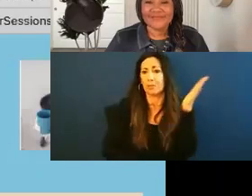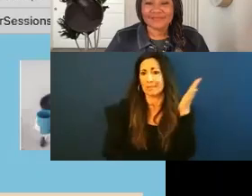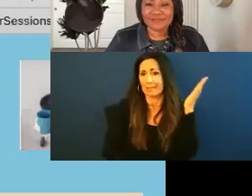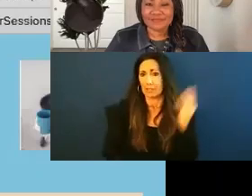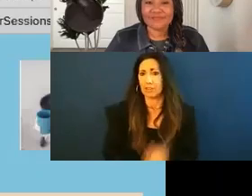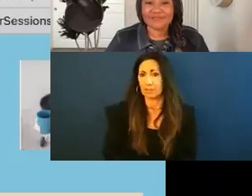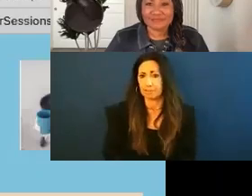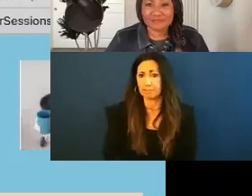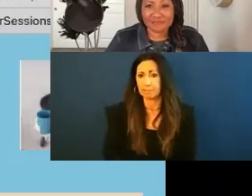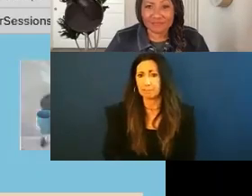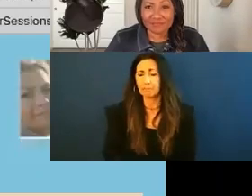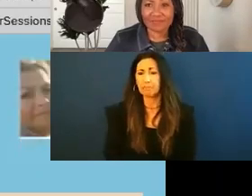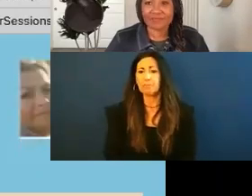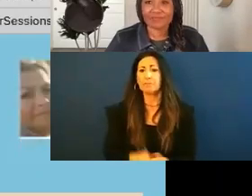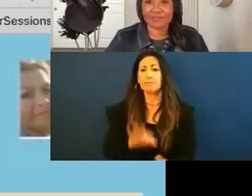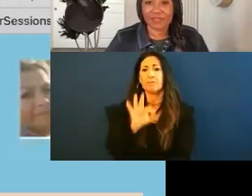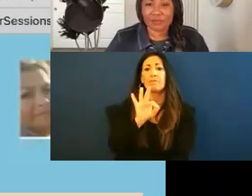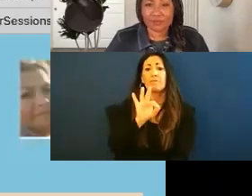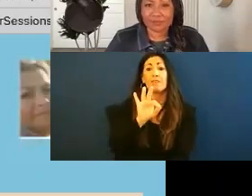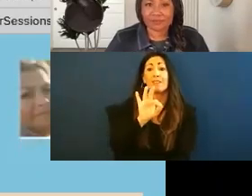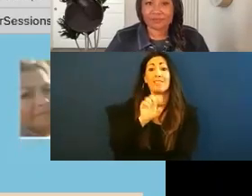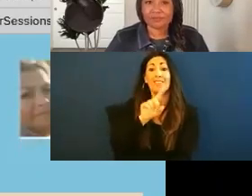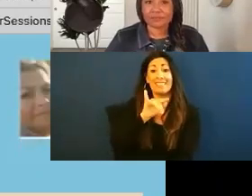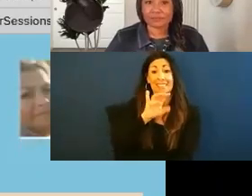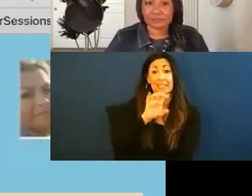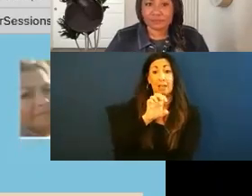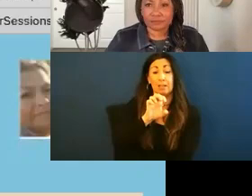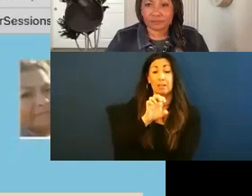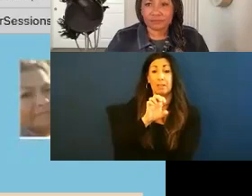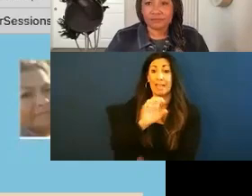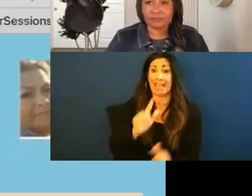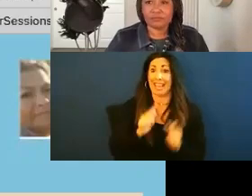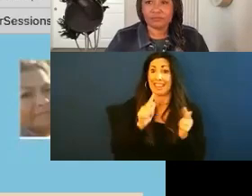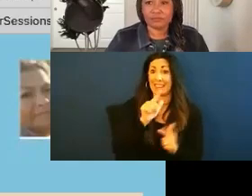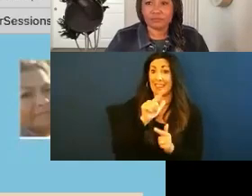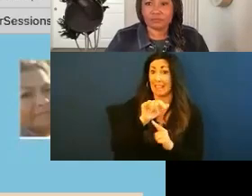Well, let me just say briefly, in the live event, meaning when